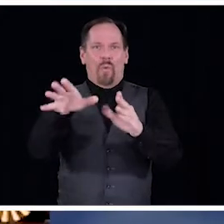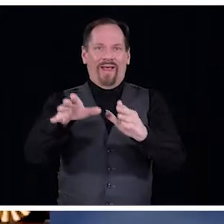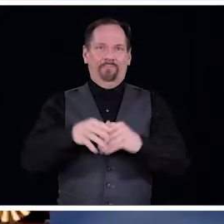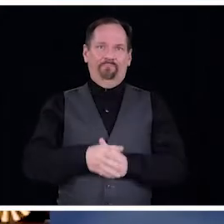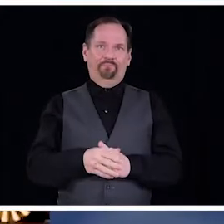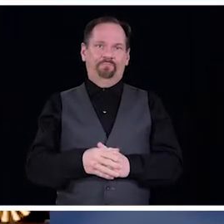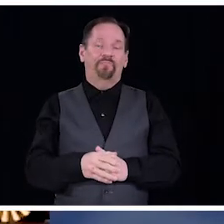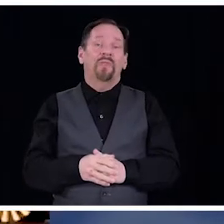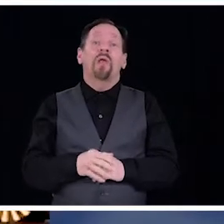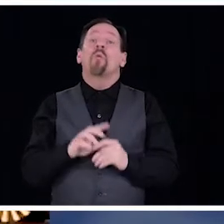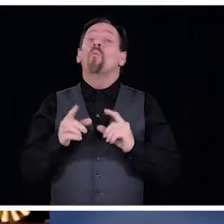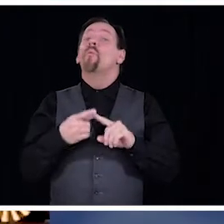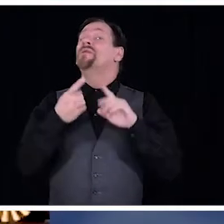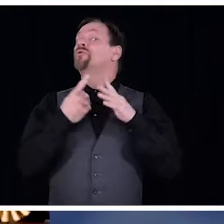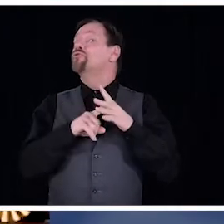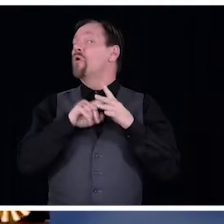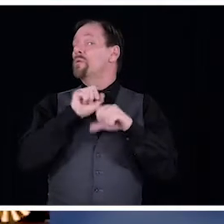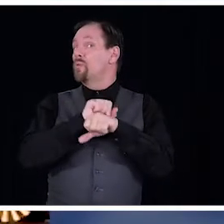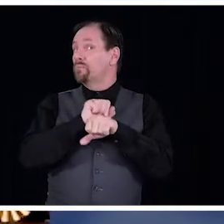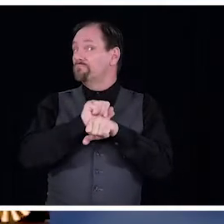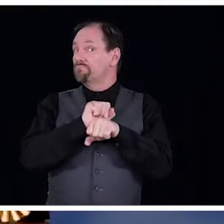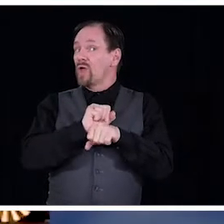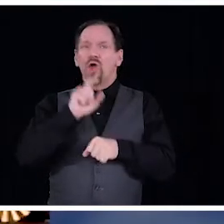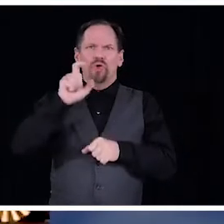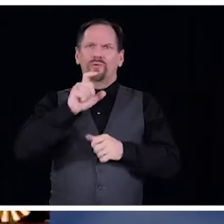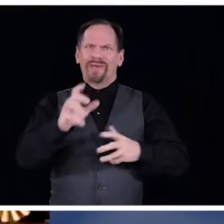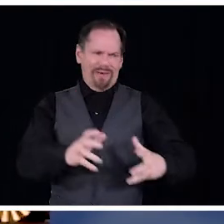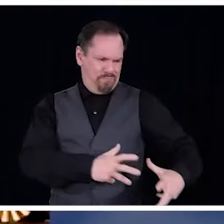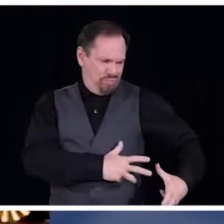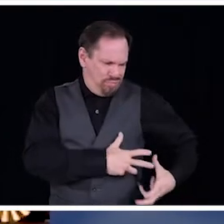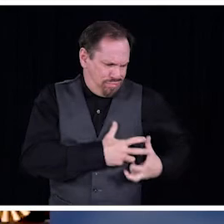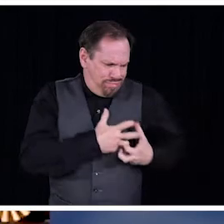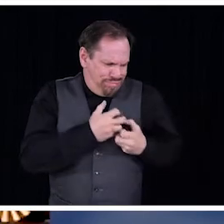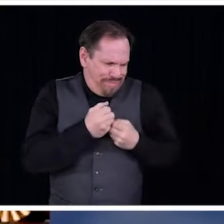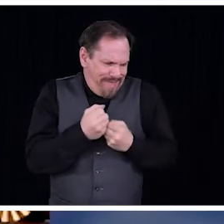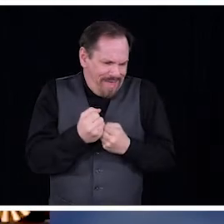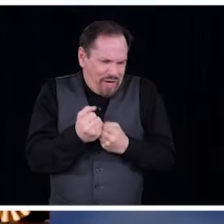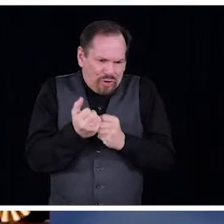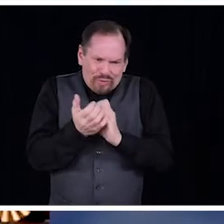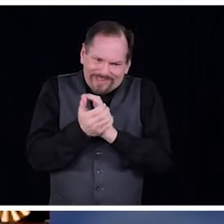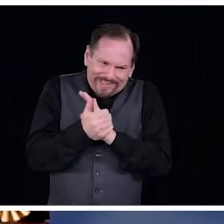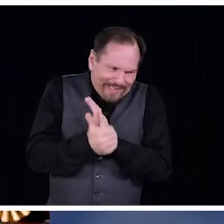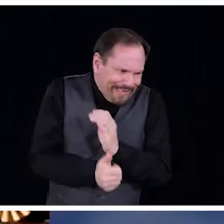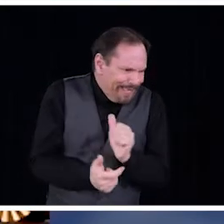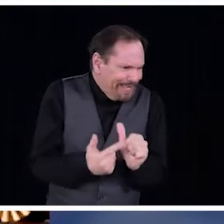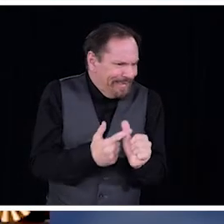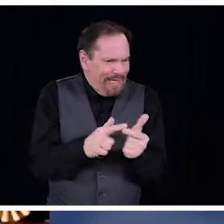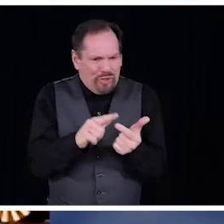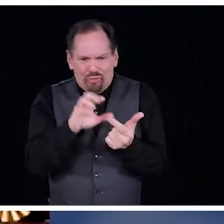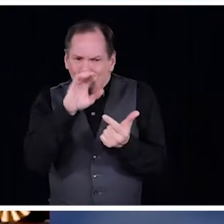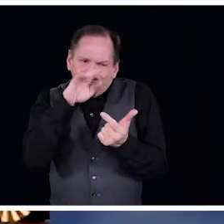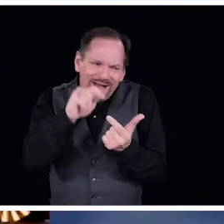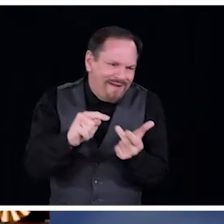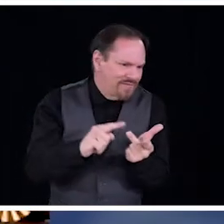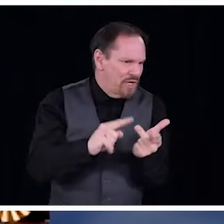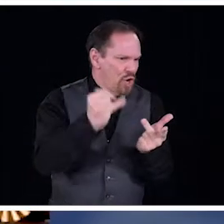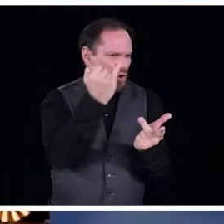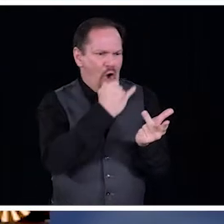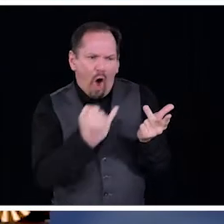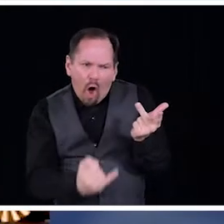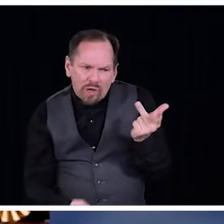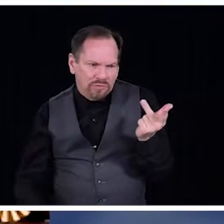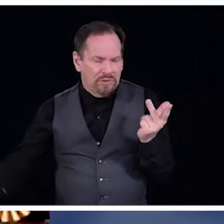start your careers, you will need to summon up every aspect of your skills, your craft, artistry, creativity,